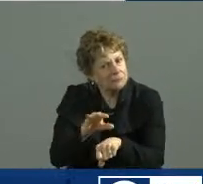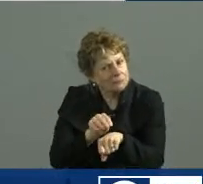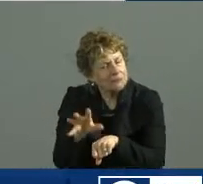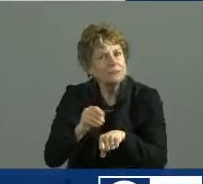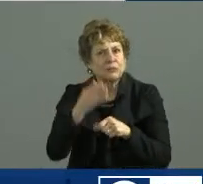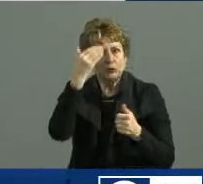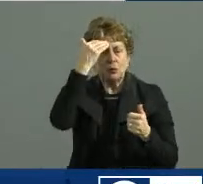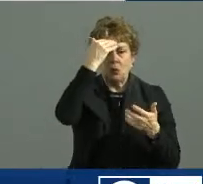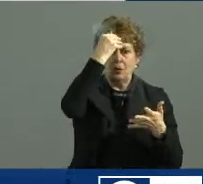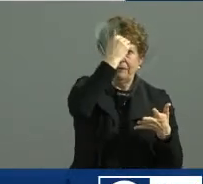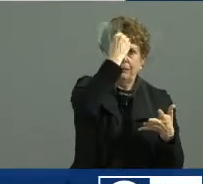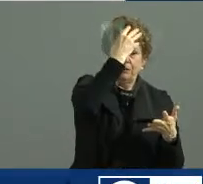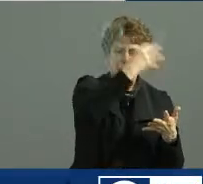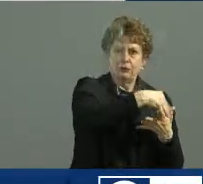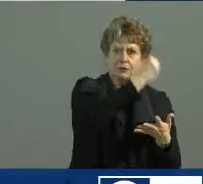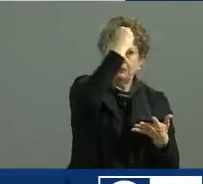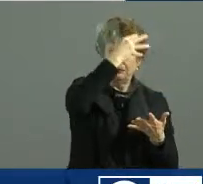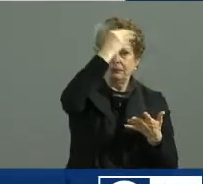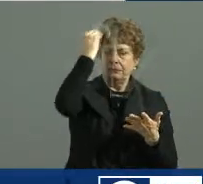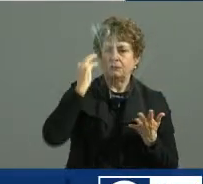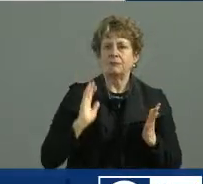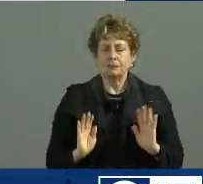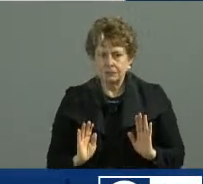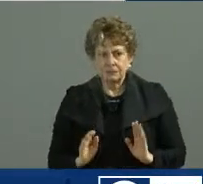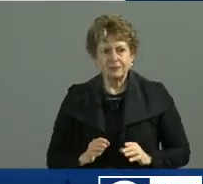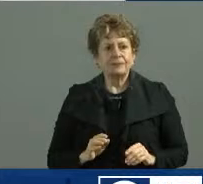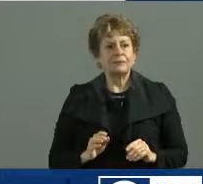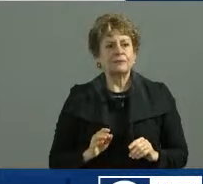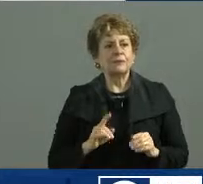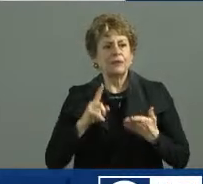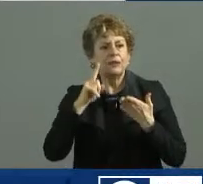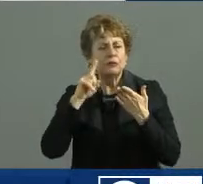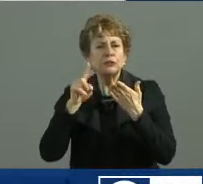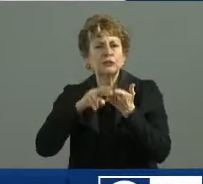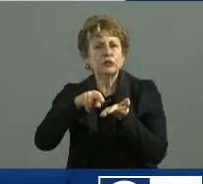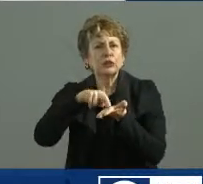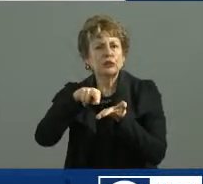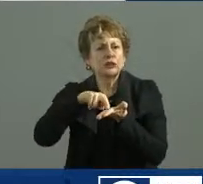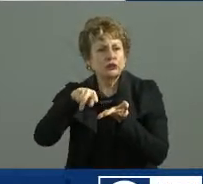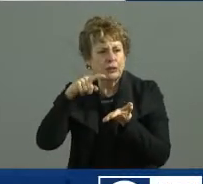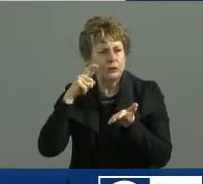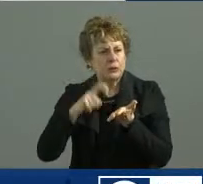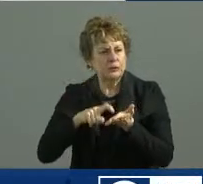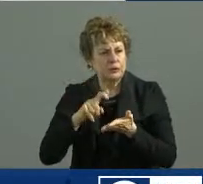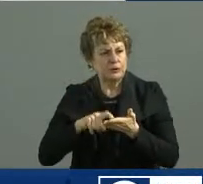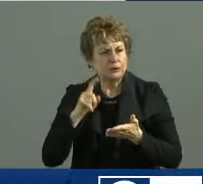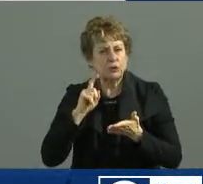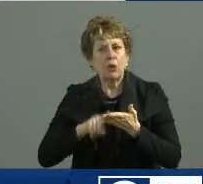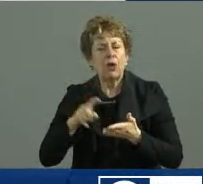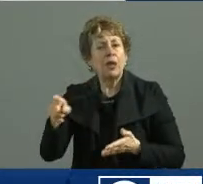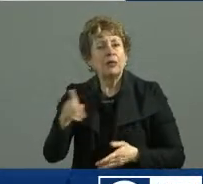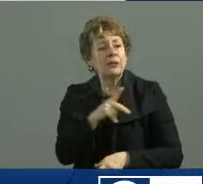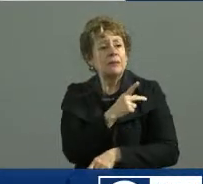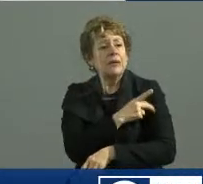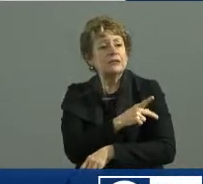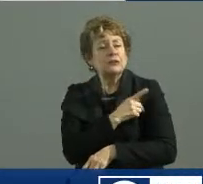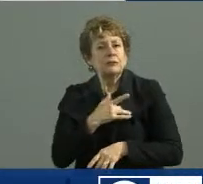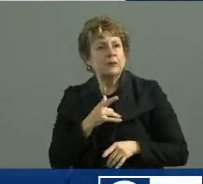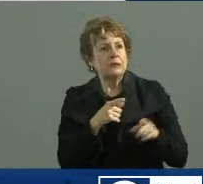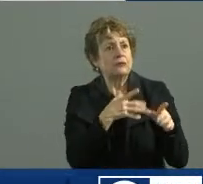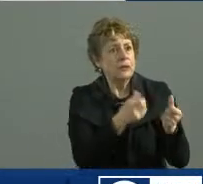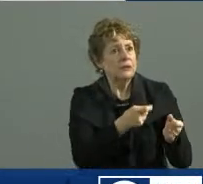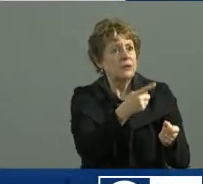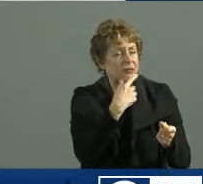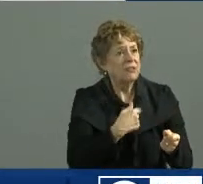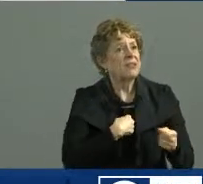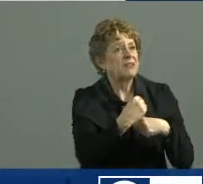have done that patients are likely to trust their healthcare provider and their healthcare provider's recommendation. So we want to make